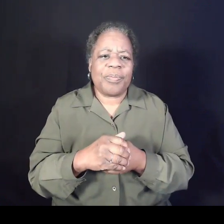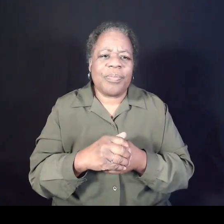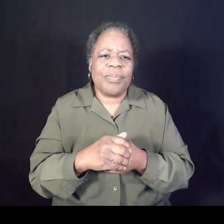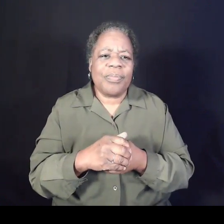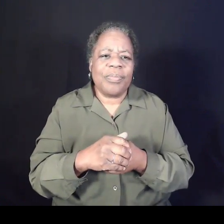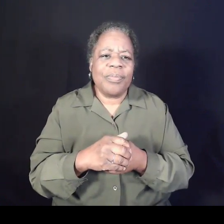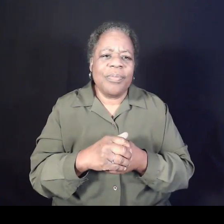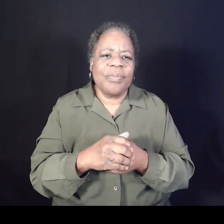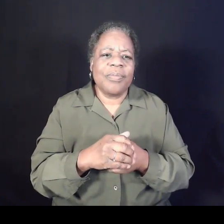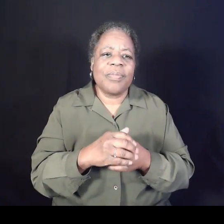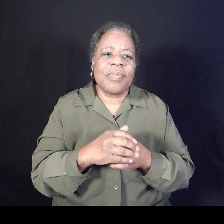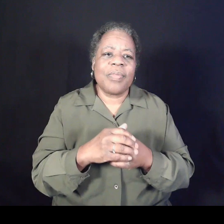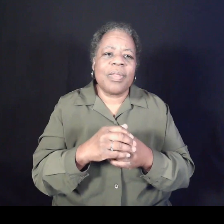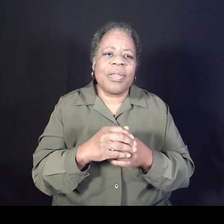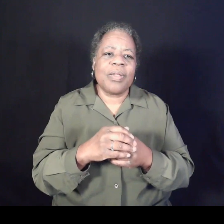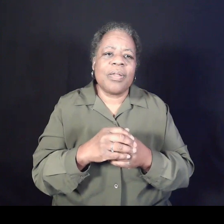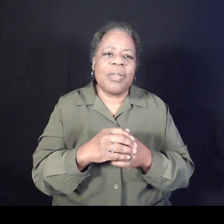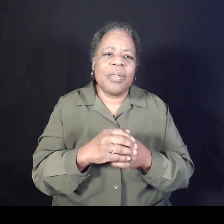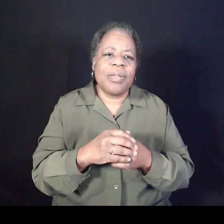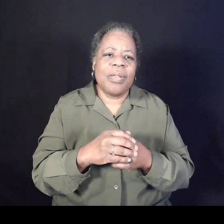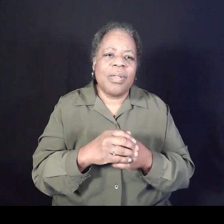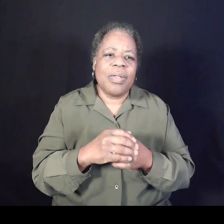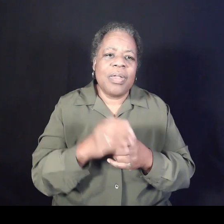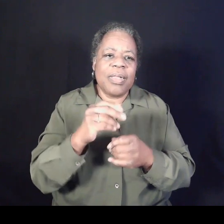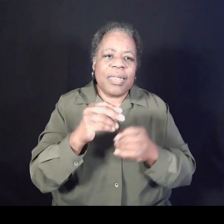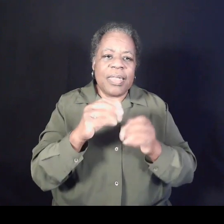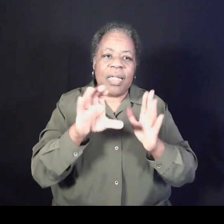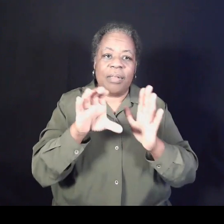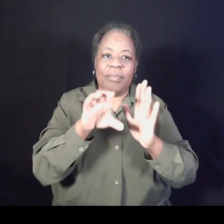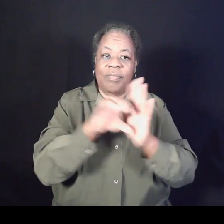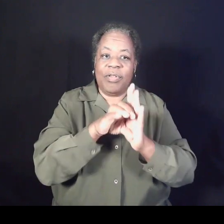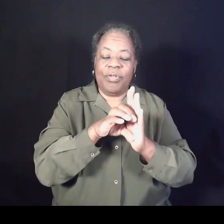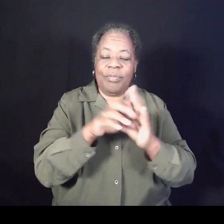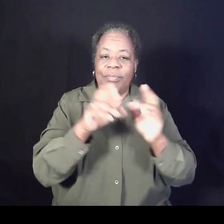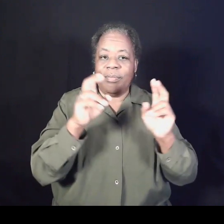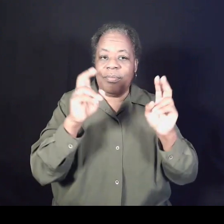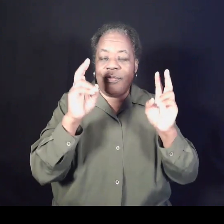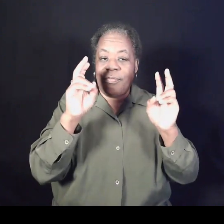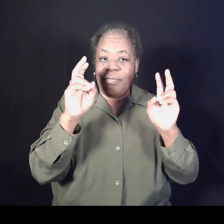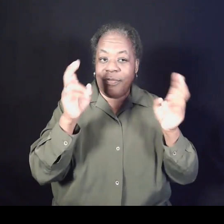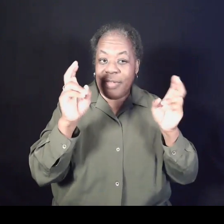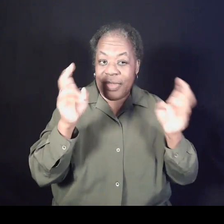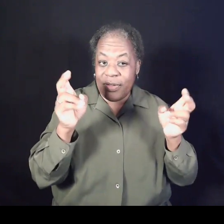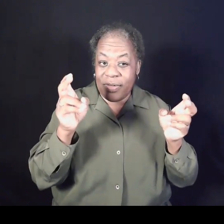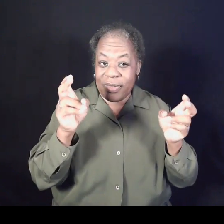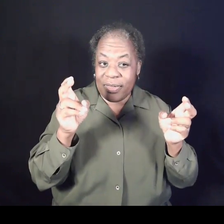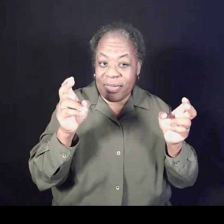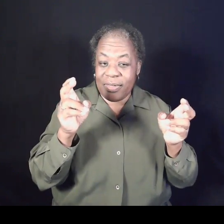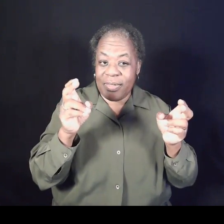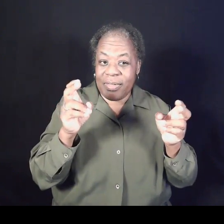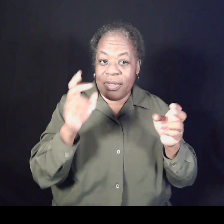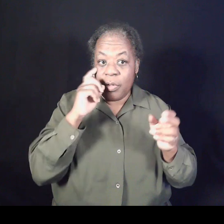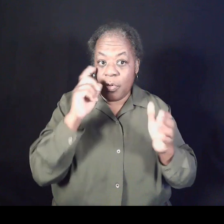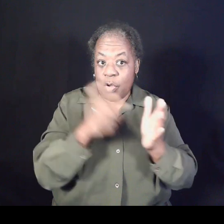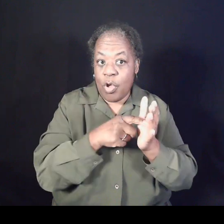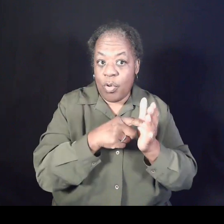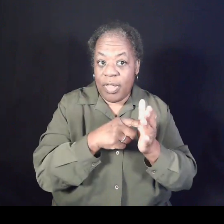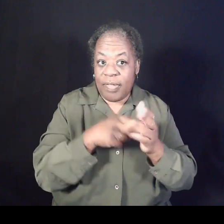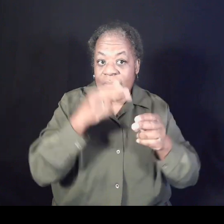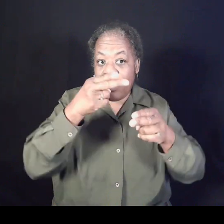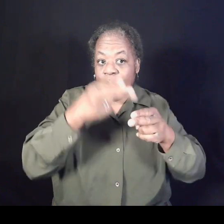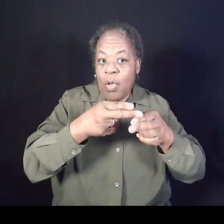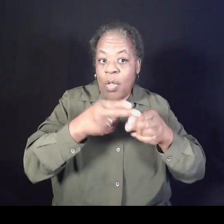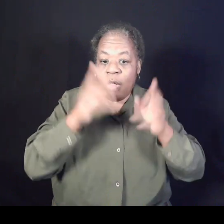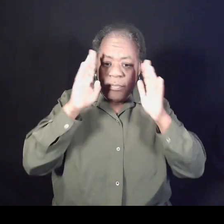Let's look again at the visual image for our series. You'll notice that we're calling attention to